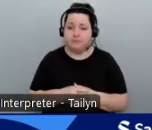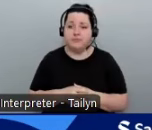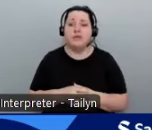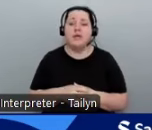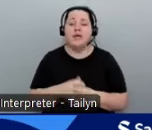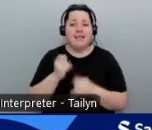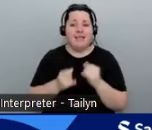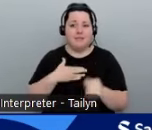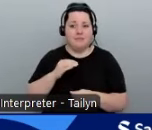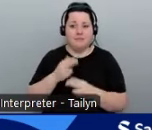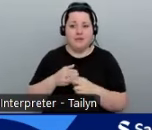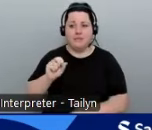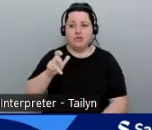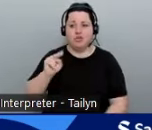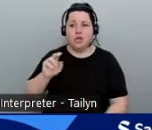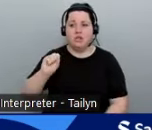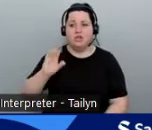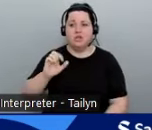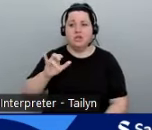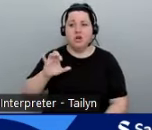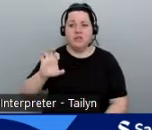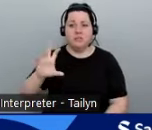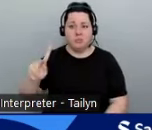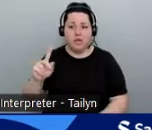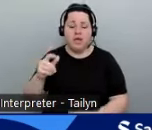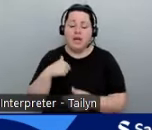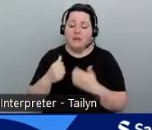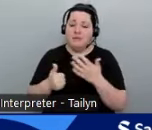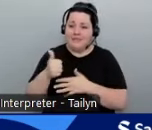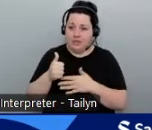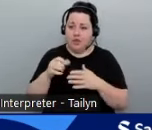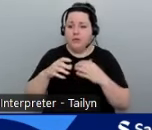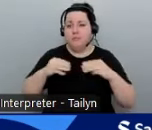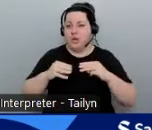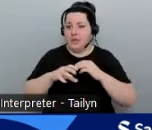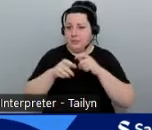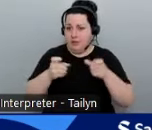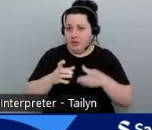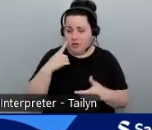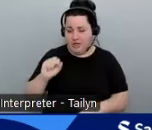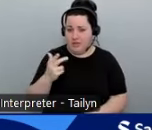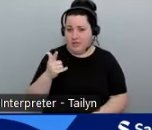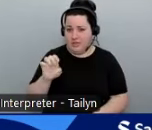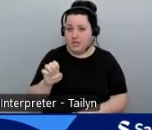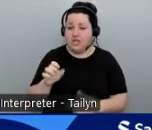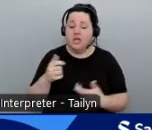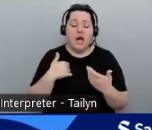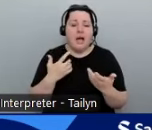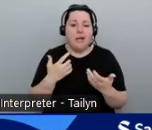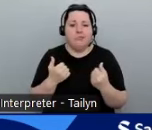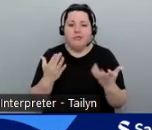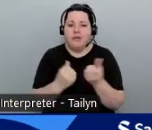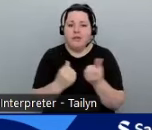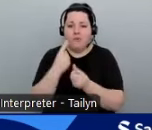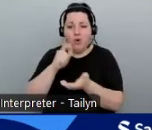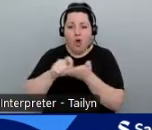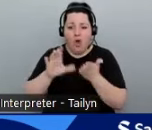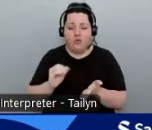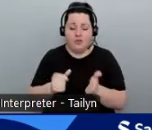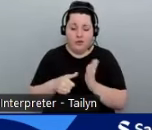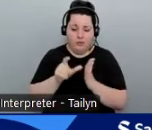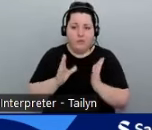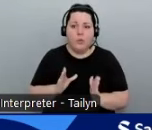name is Sean Scarsbrick, a senior marketing manager on the author marketing team at Sage, and my primary role is to provide support to authors and reviewers as they move through the